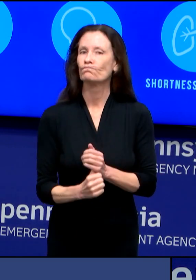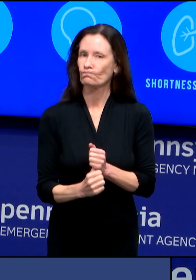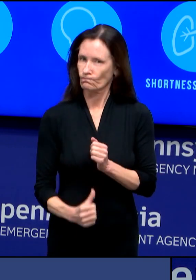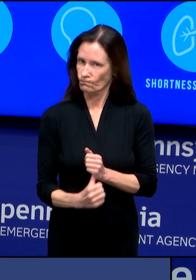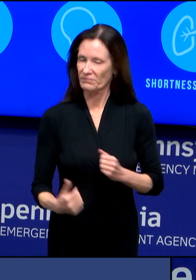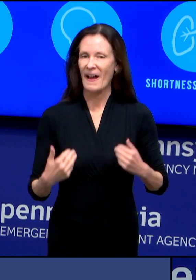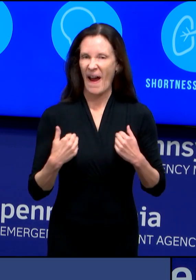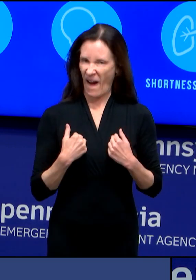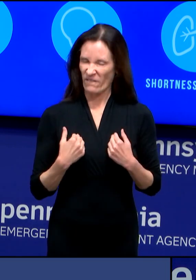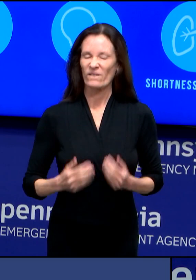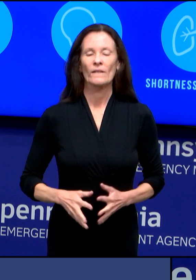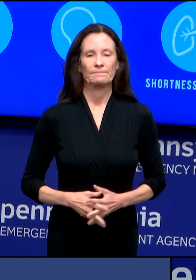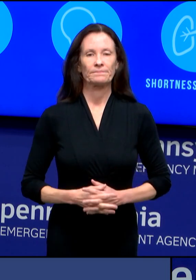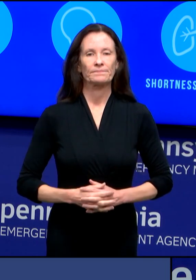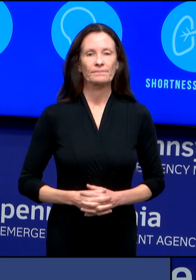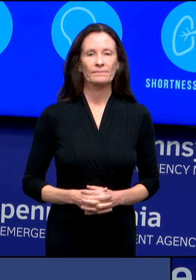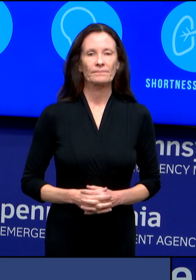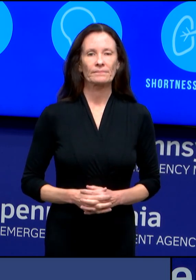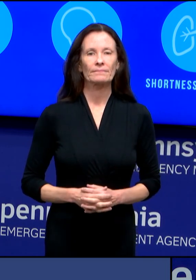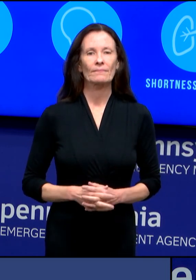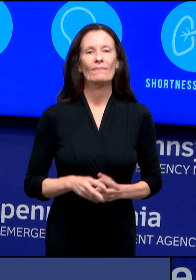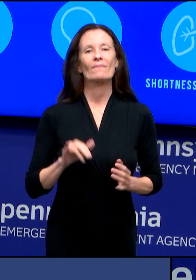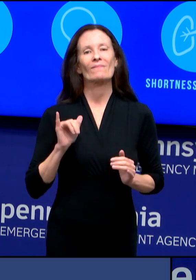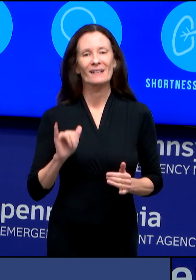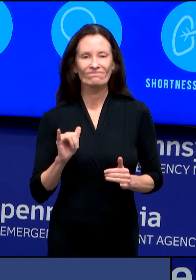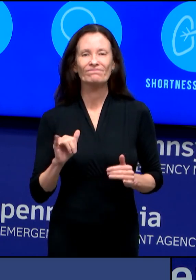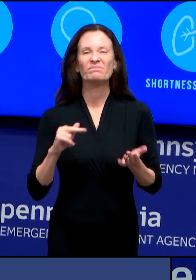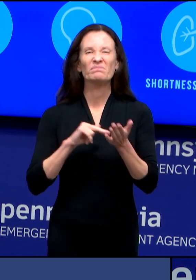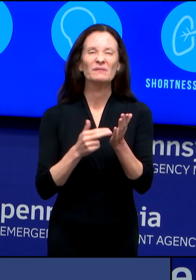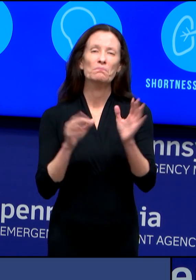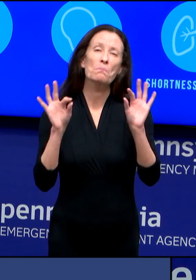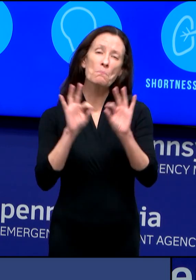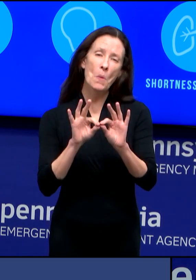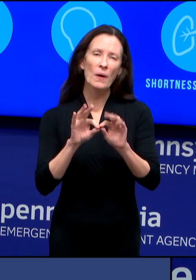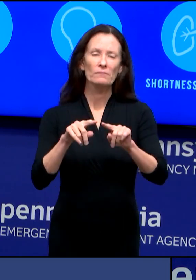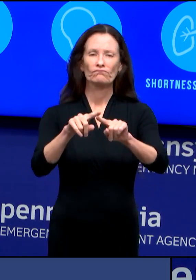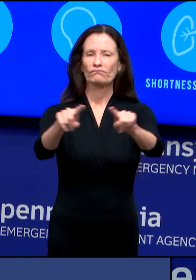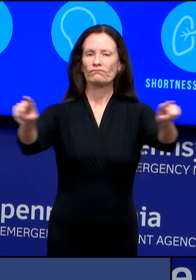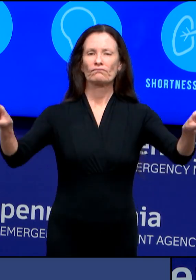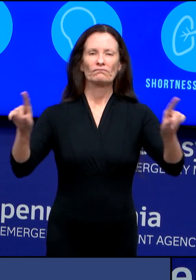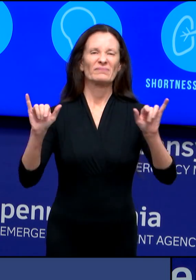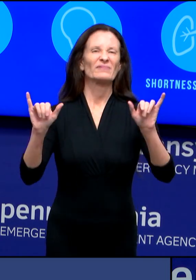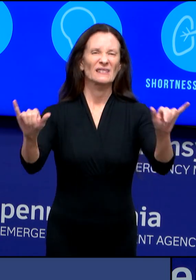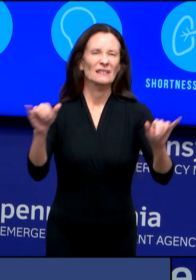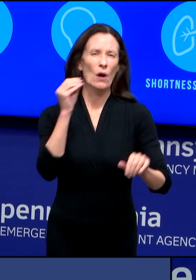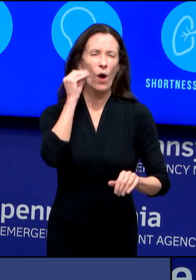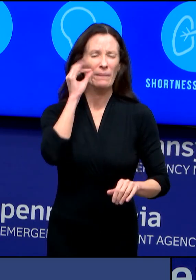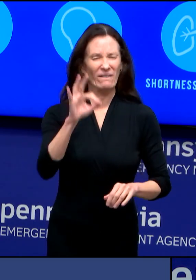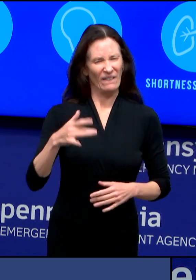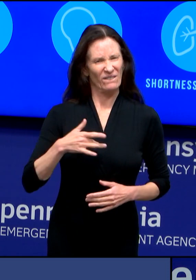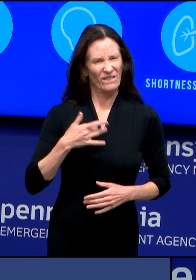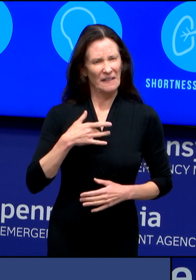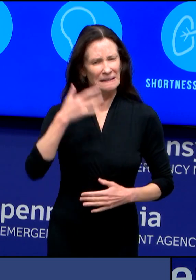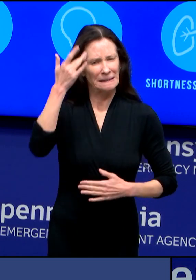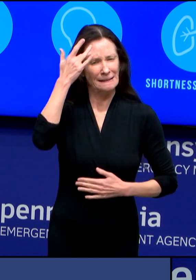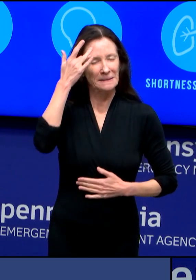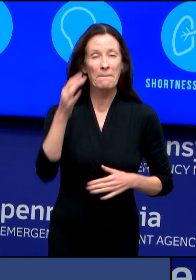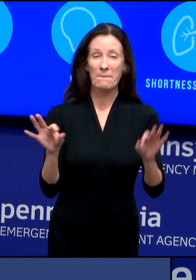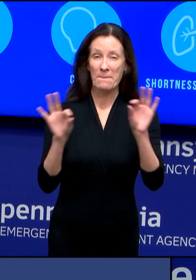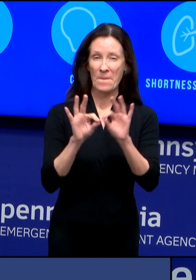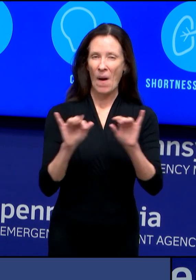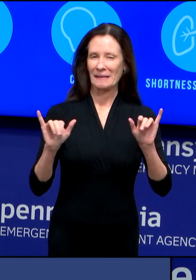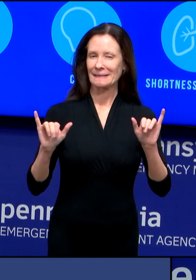need for people to stay home, especially if you are sick. For businesses that are